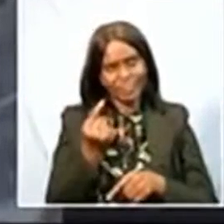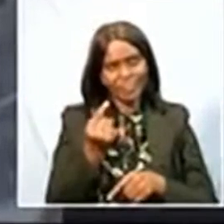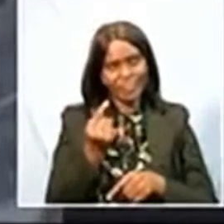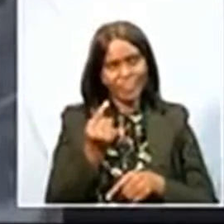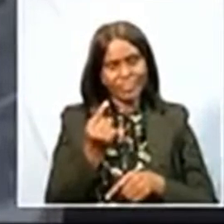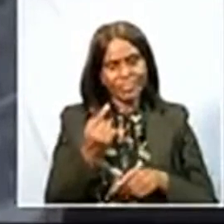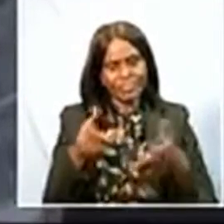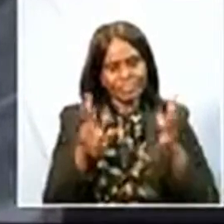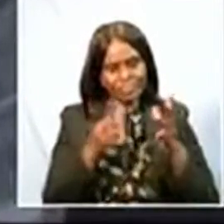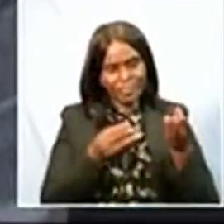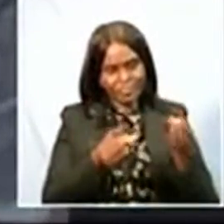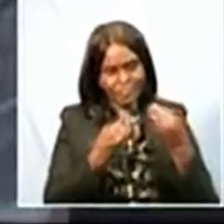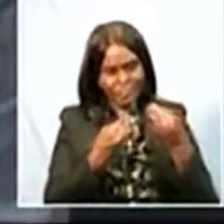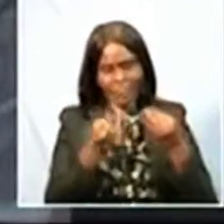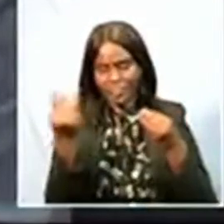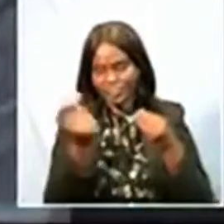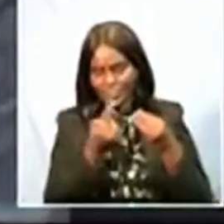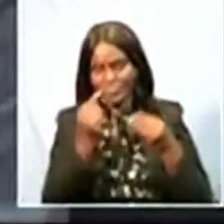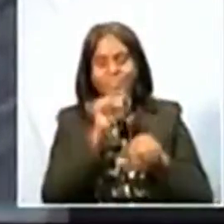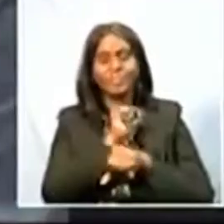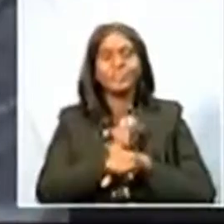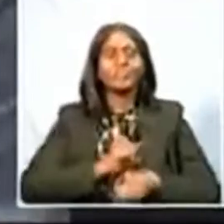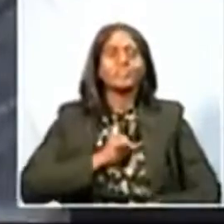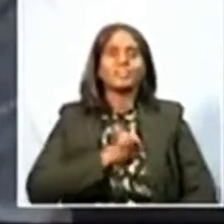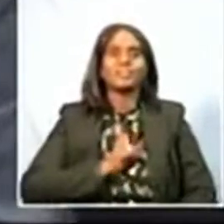get allowances to come and apologize.